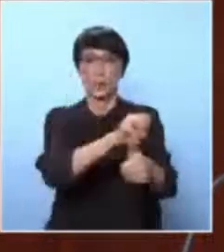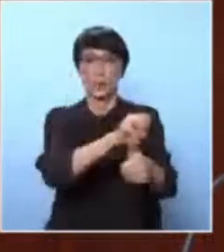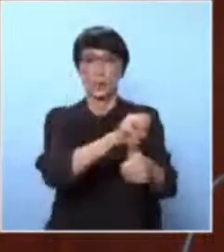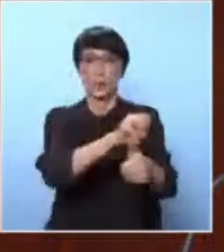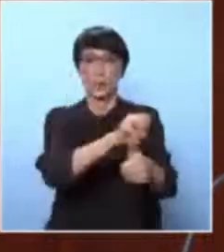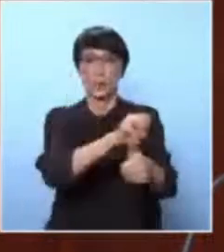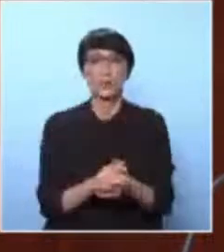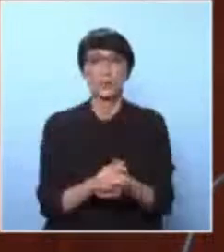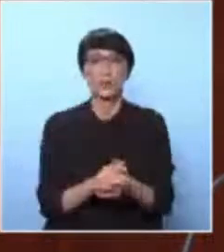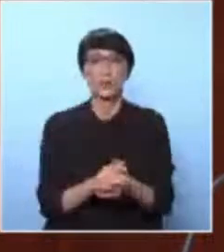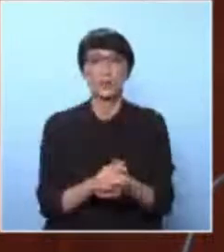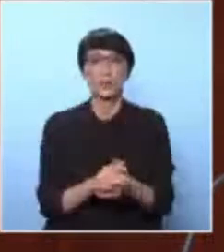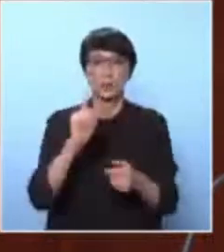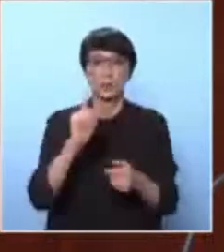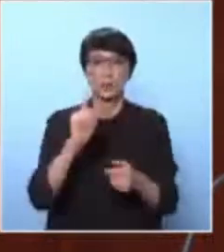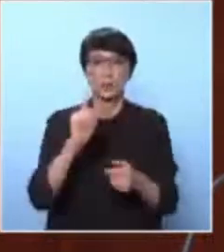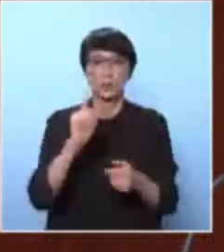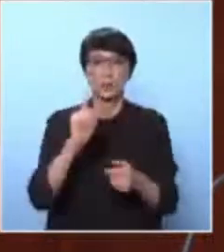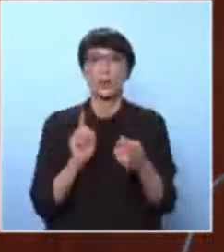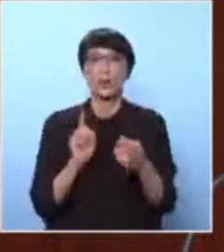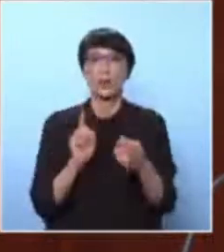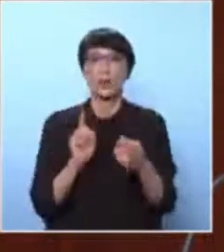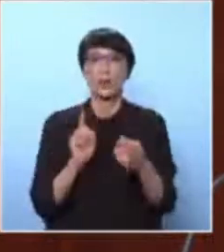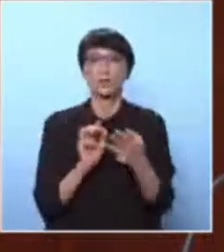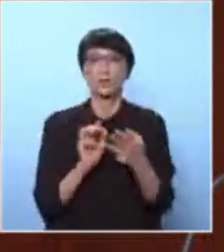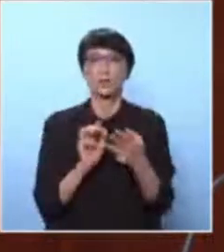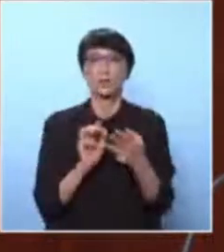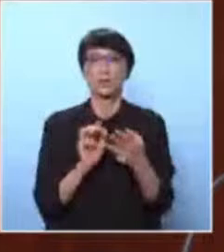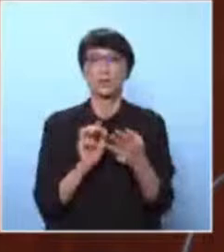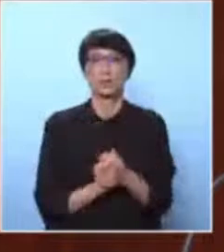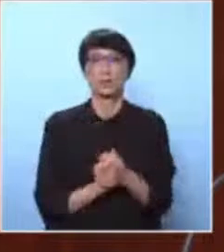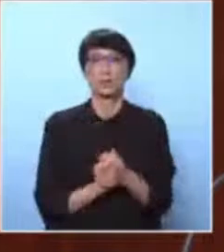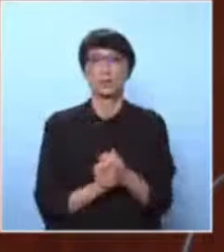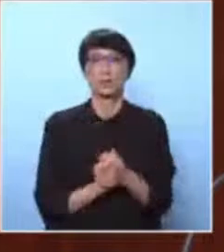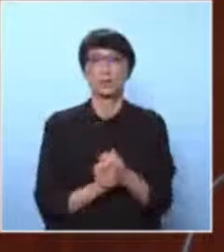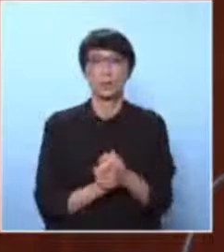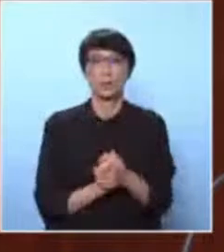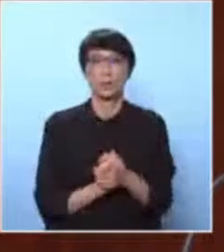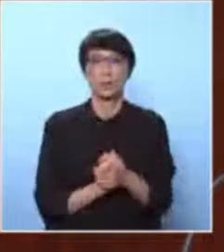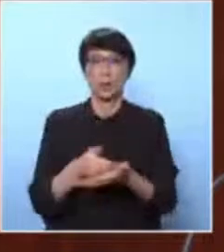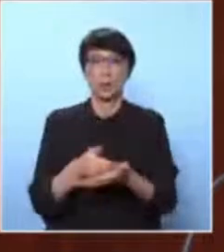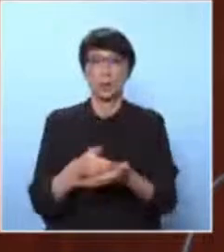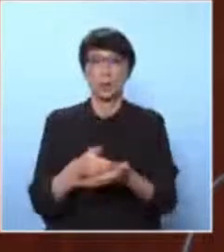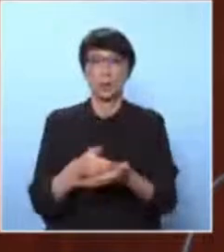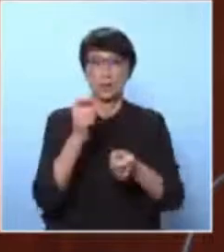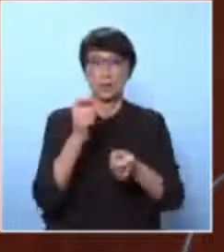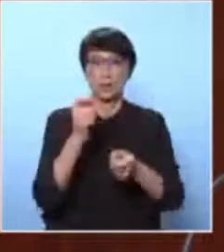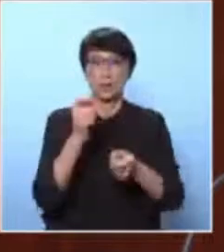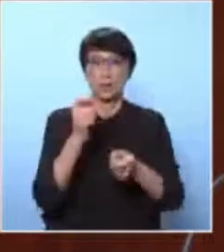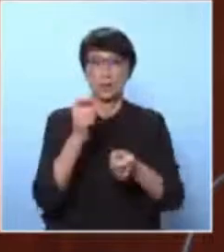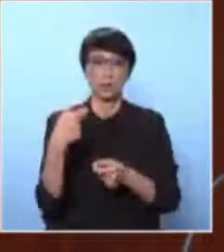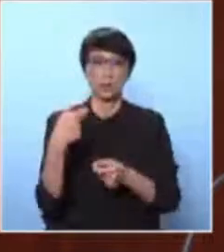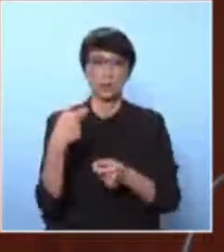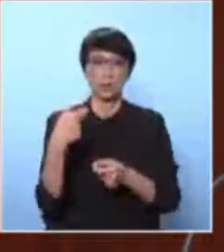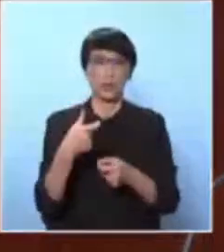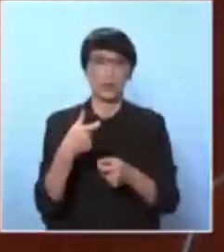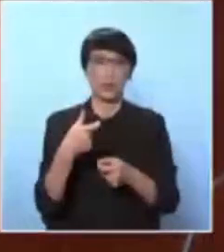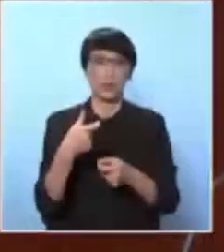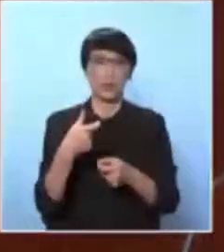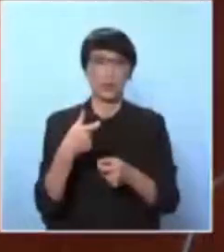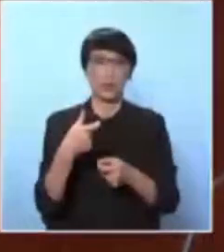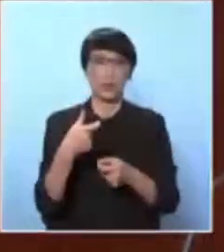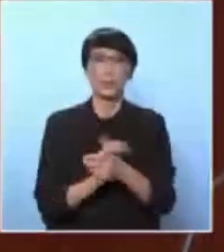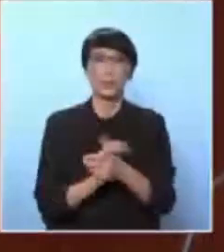3. Reduce market data fees. The HKEX will provide fixed-fee enterprise